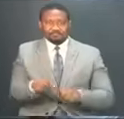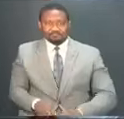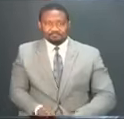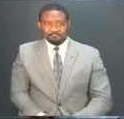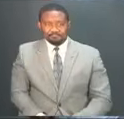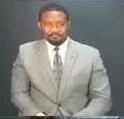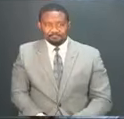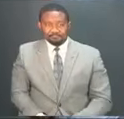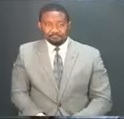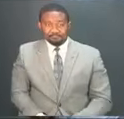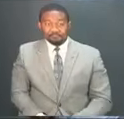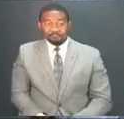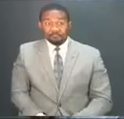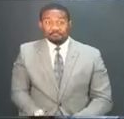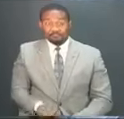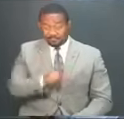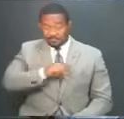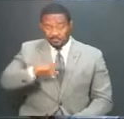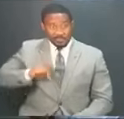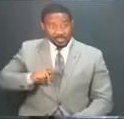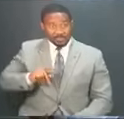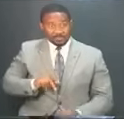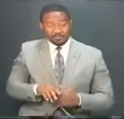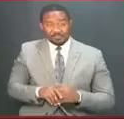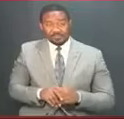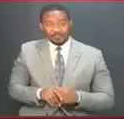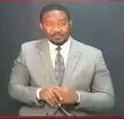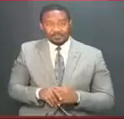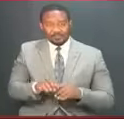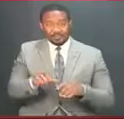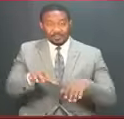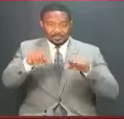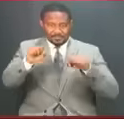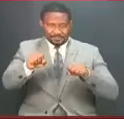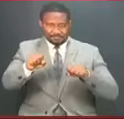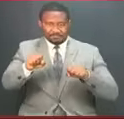and the House has accordingly adopted.